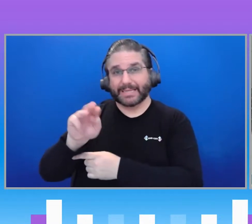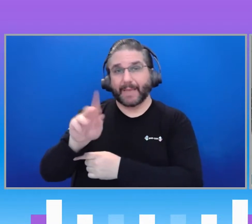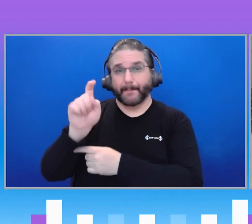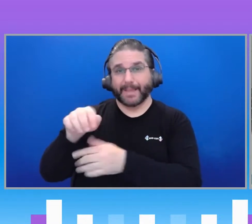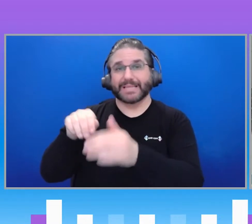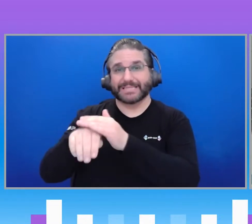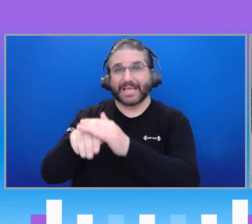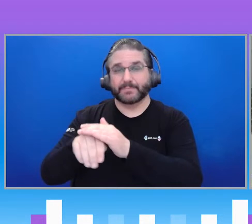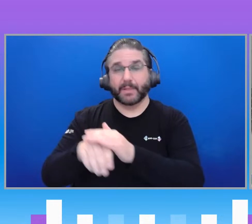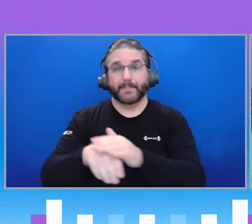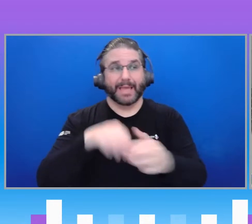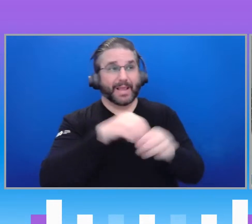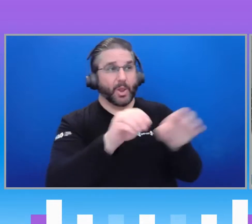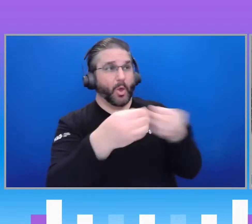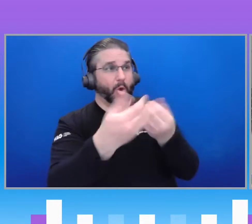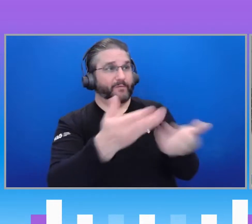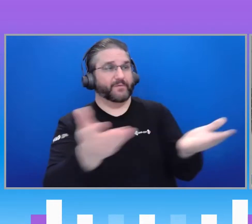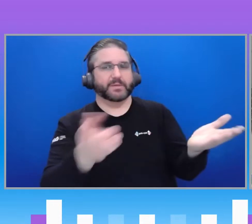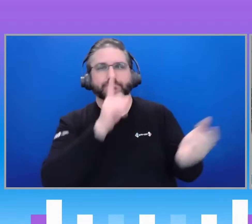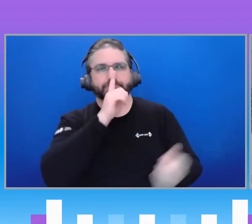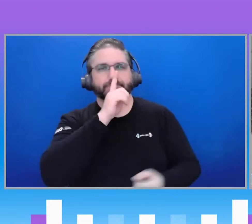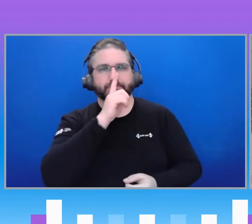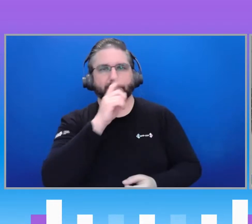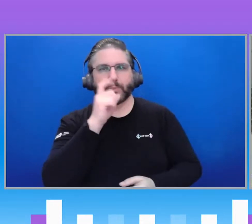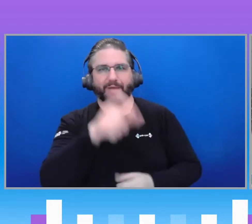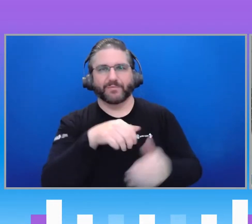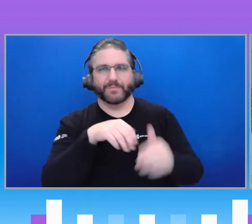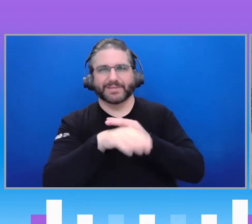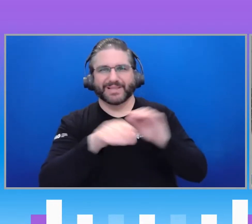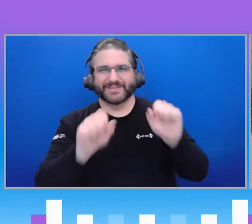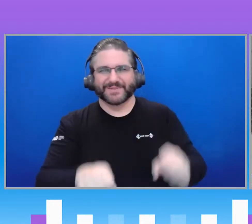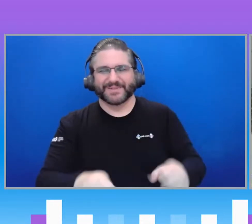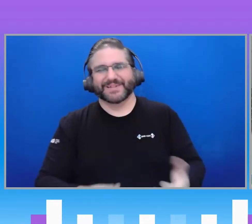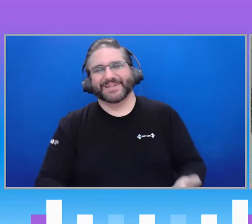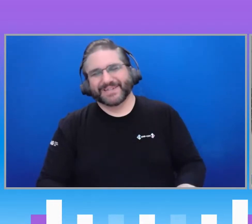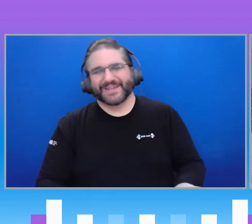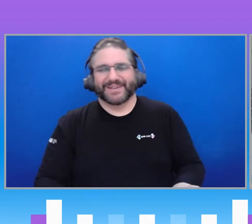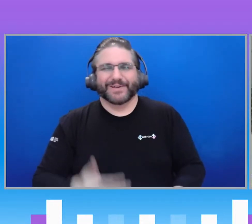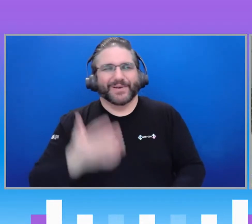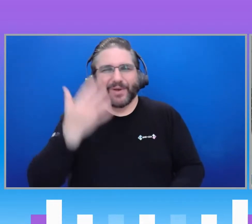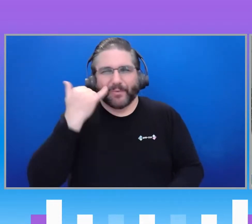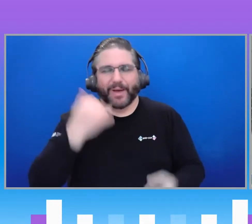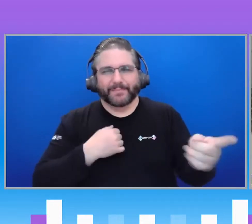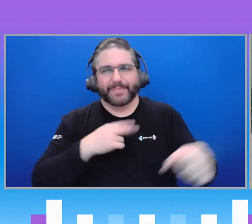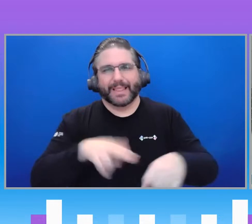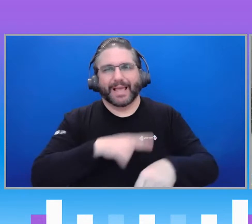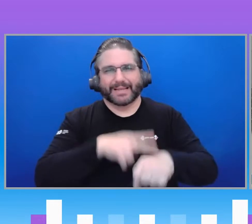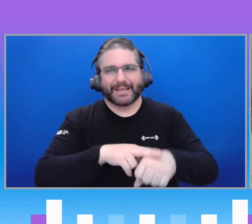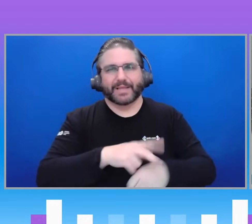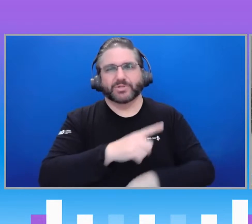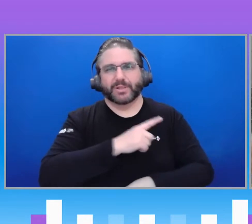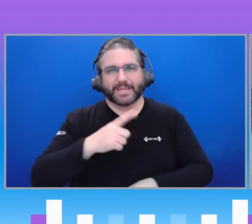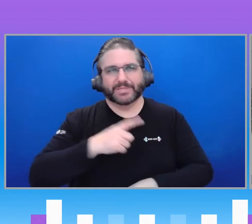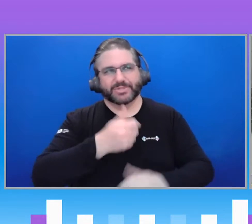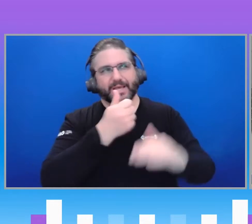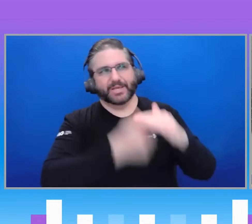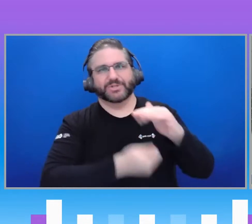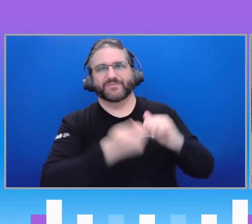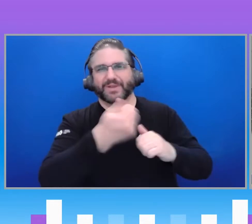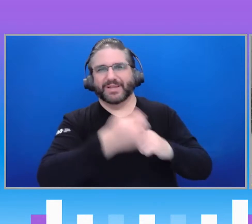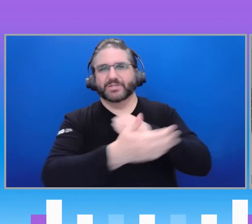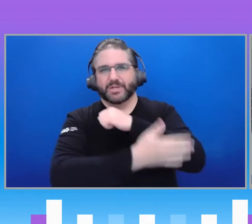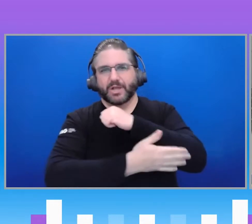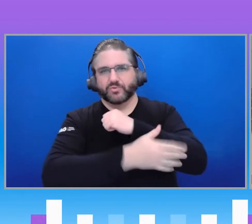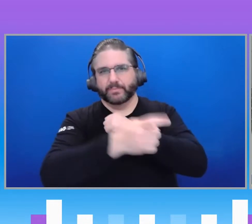office, for example. So depending on, obviously, the national legislation in each country. Because let's remember that